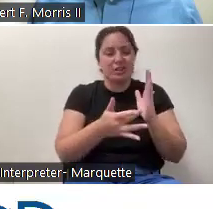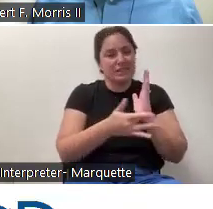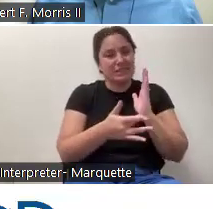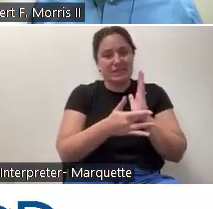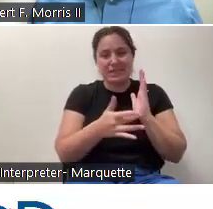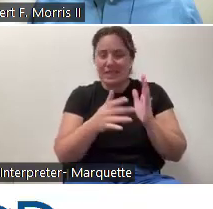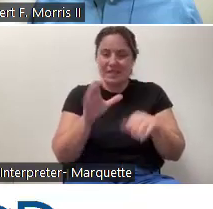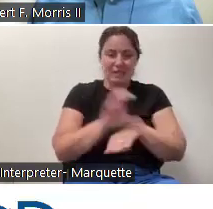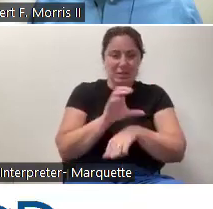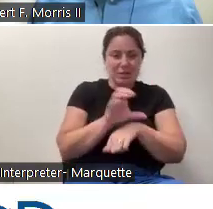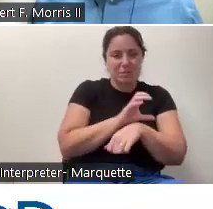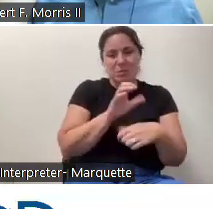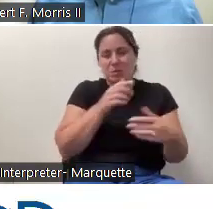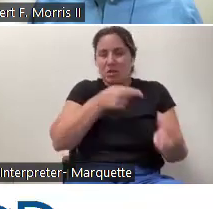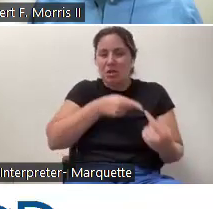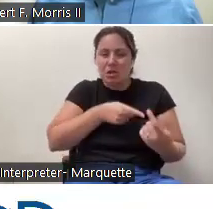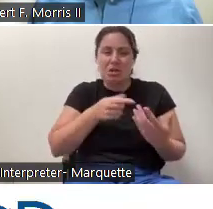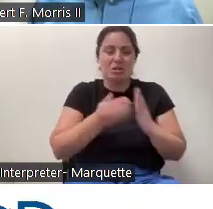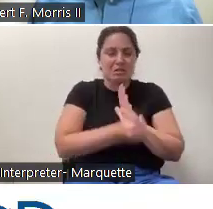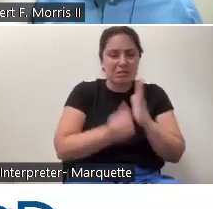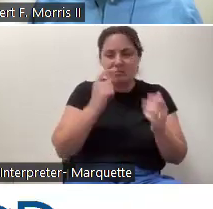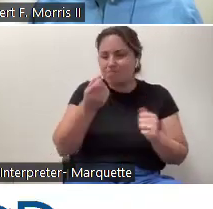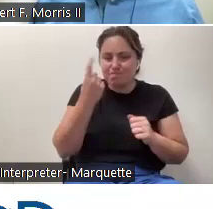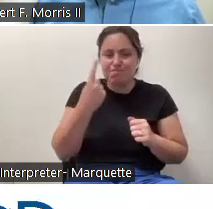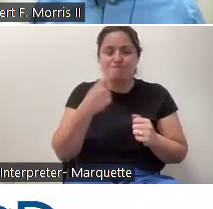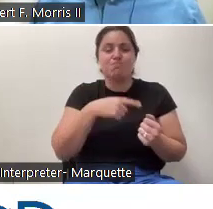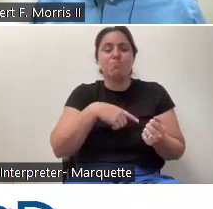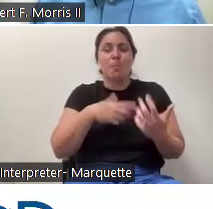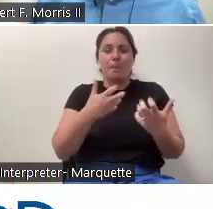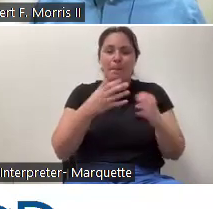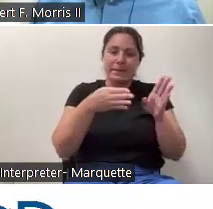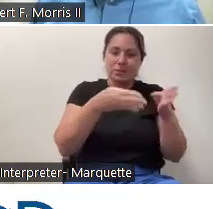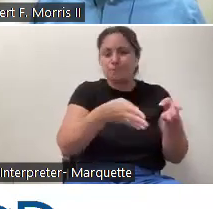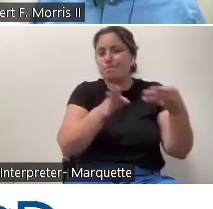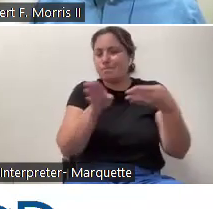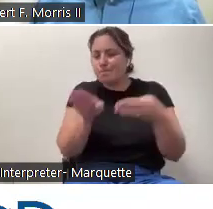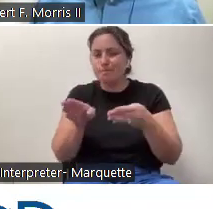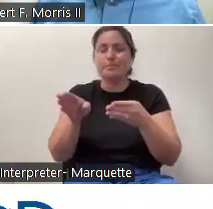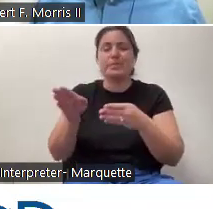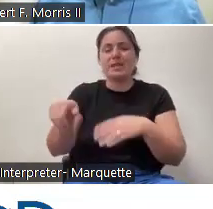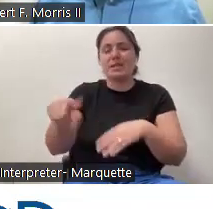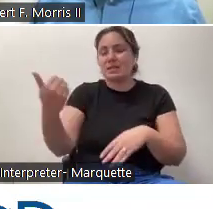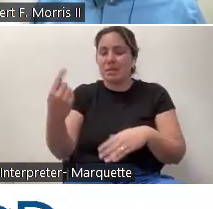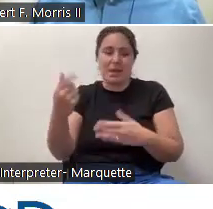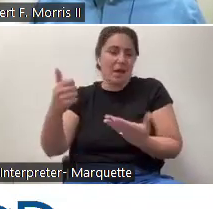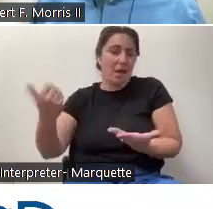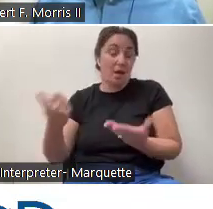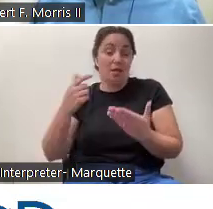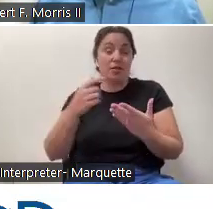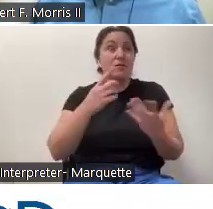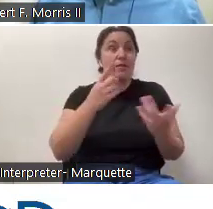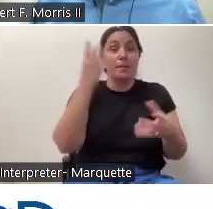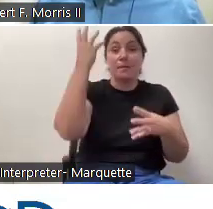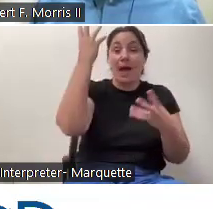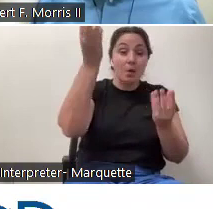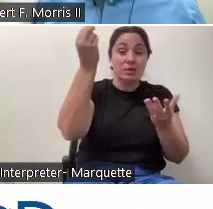They're looking for a career advancement or changing their career to, something from maybe something outdoors to